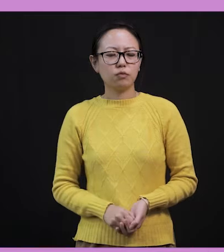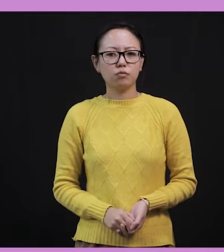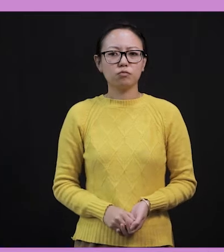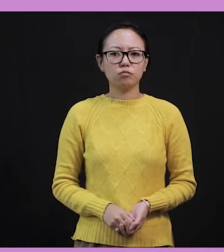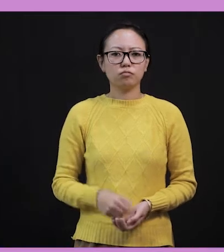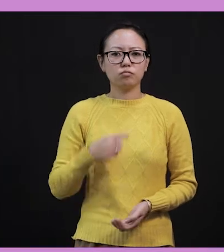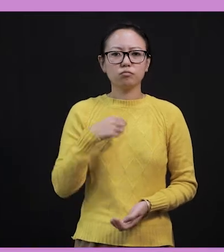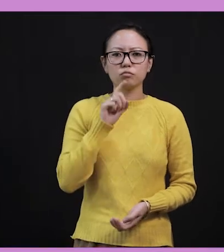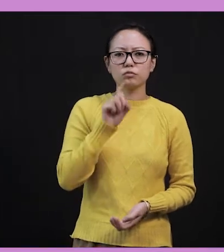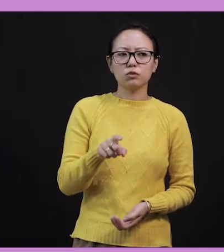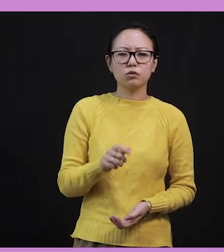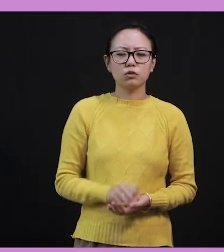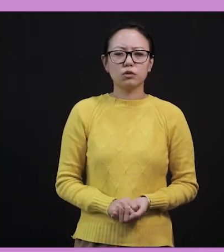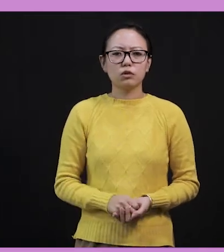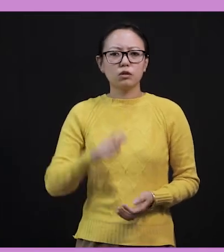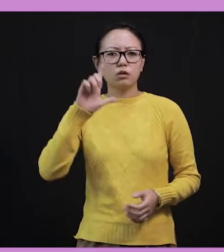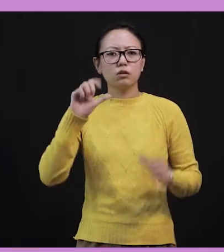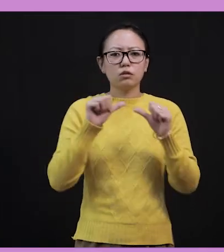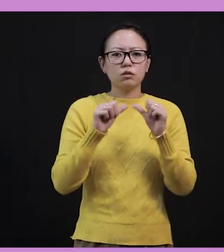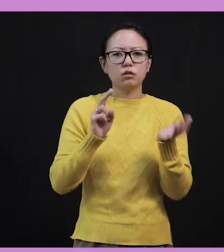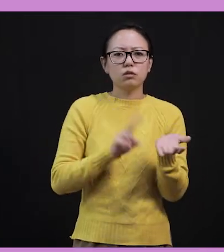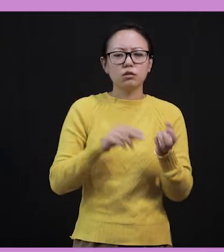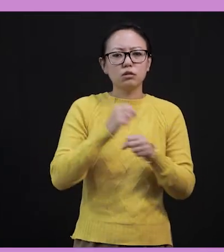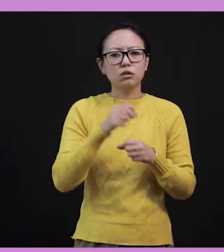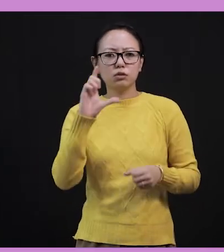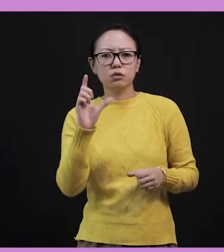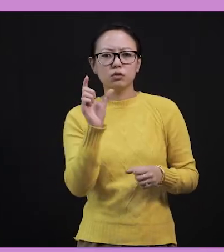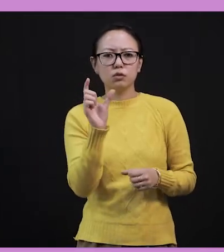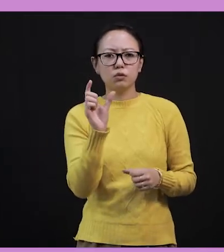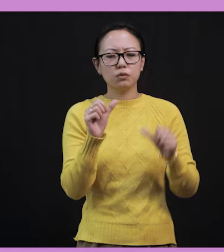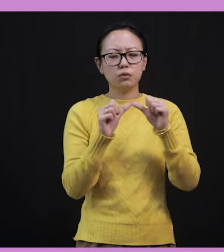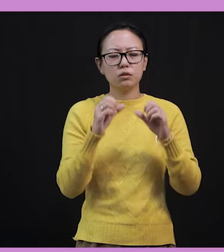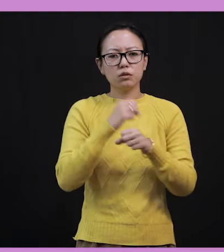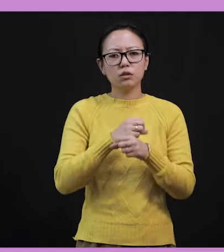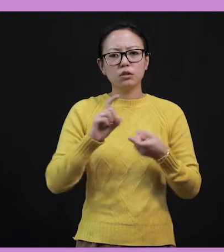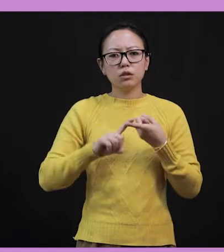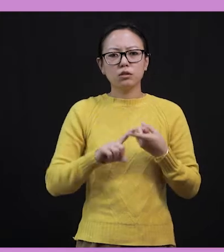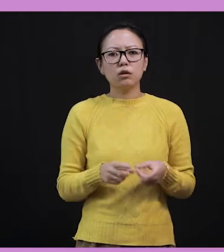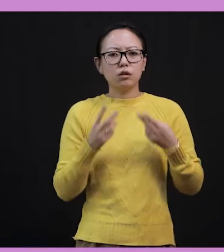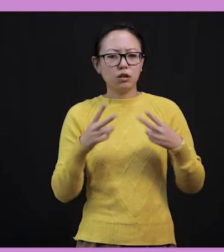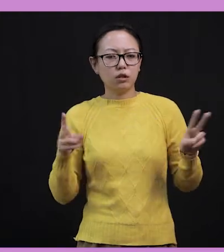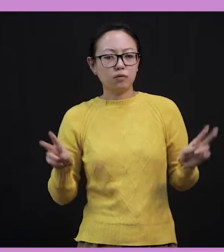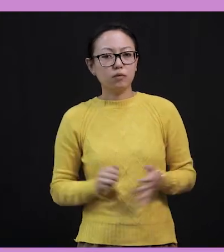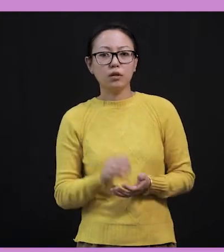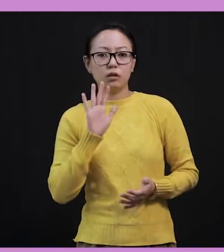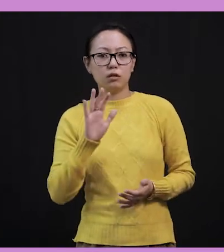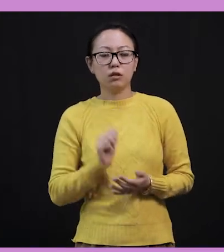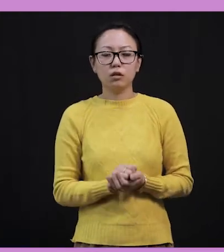talk about what does a language, whether English or Hindi or any other language, would have. So you have poems, you